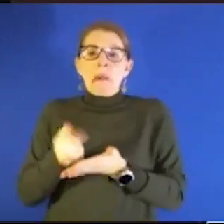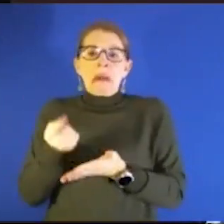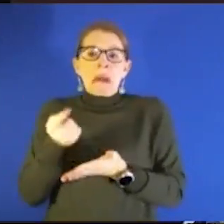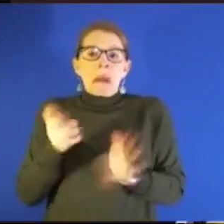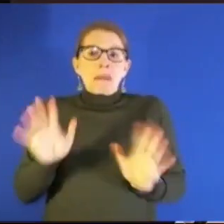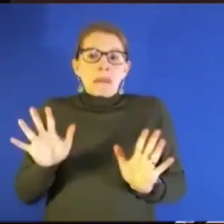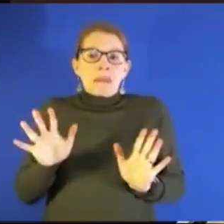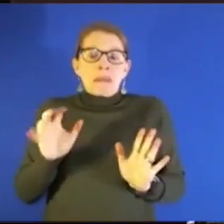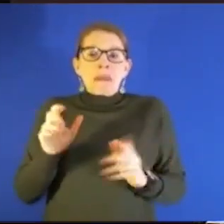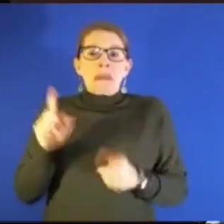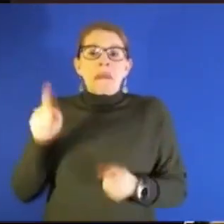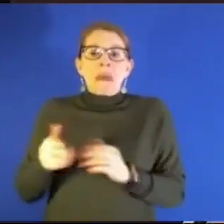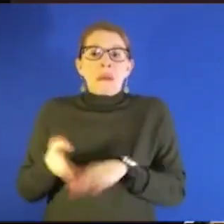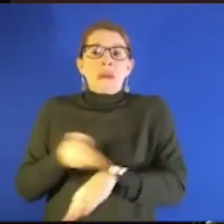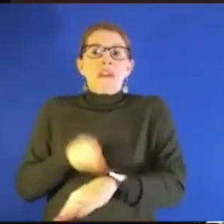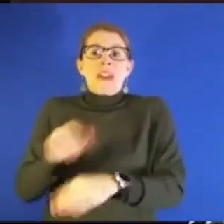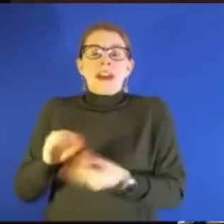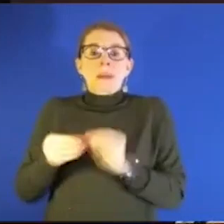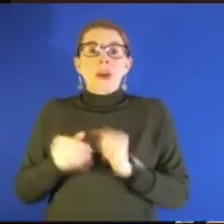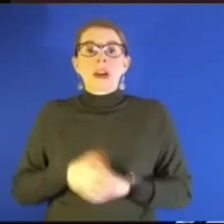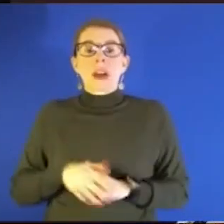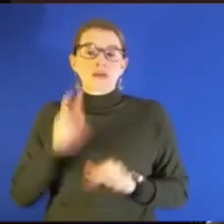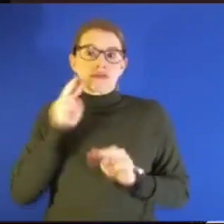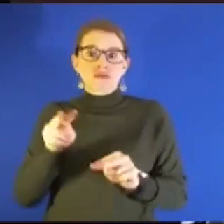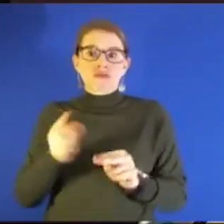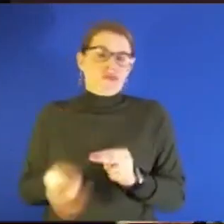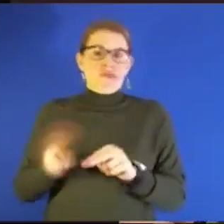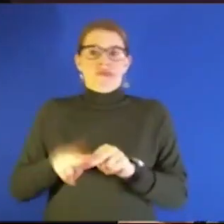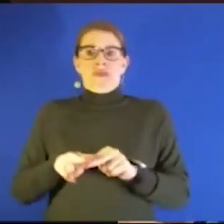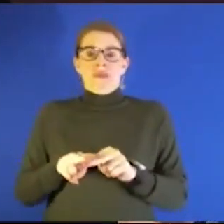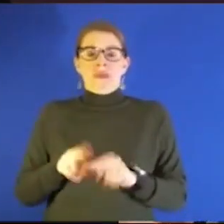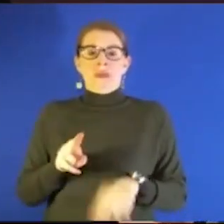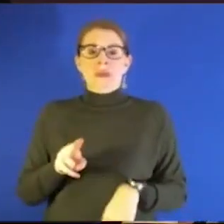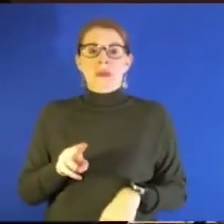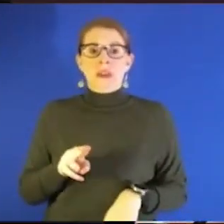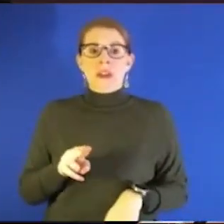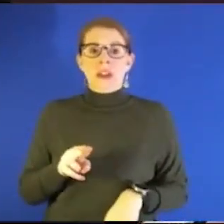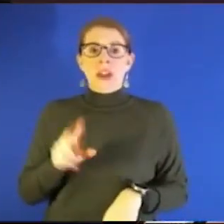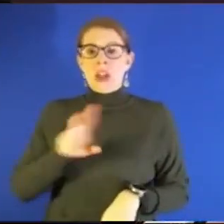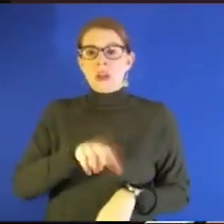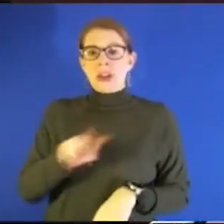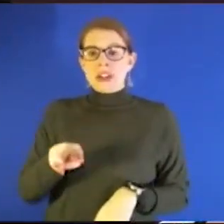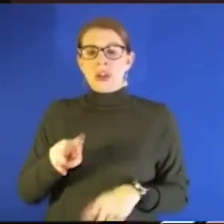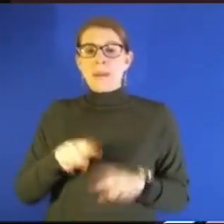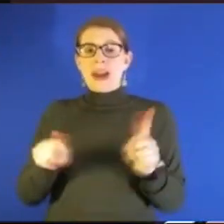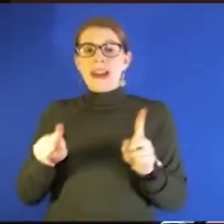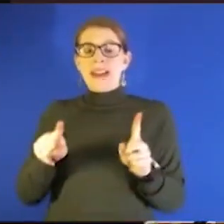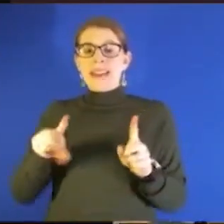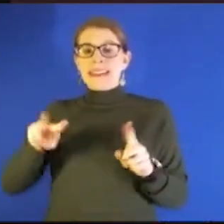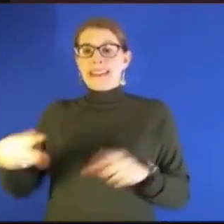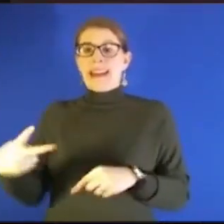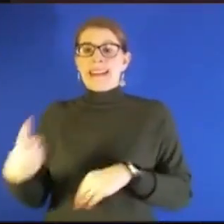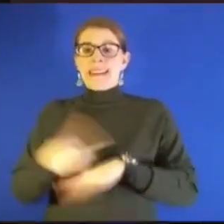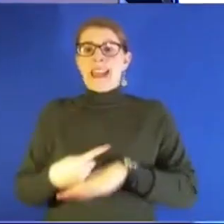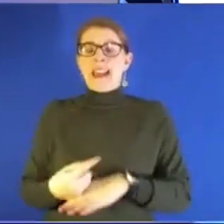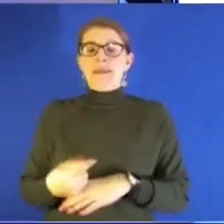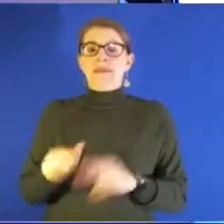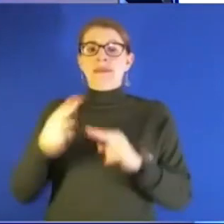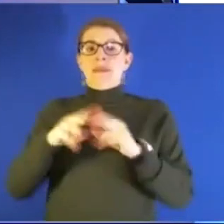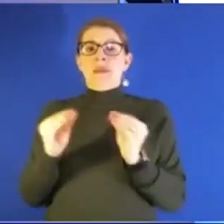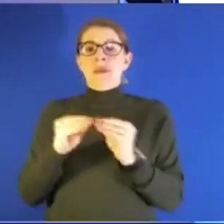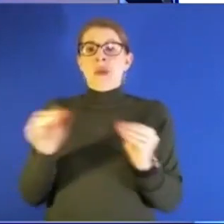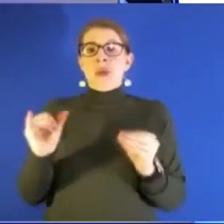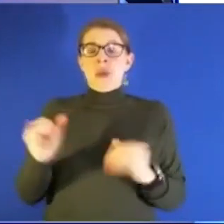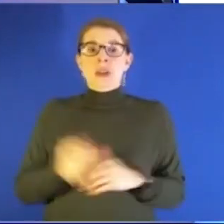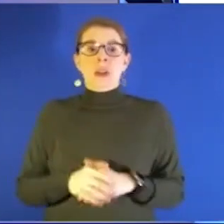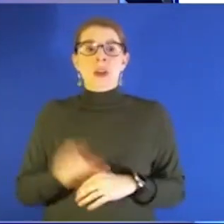just watching the jump, and the first day was only 22, but the second day it was up more again. And so, Chris, I think we don't know